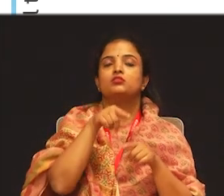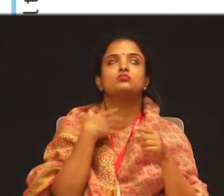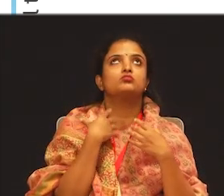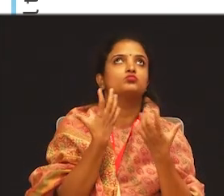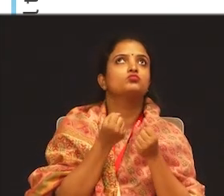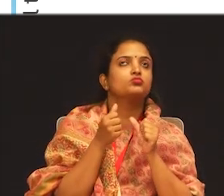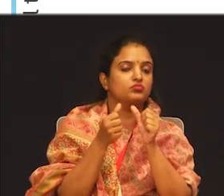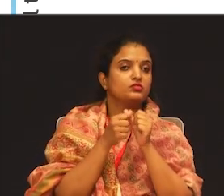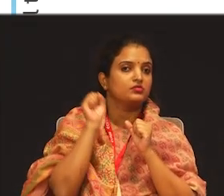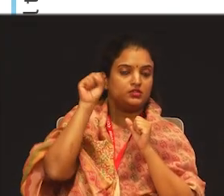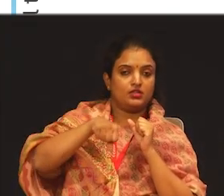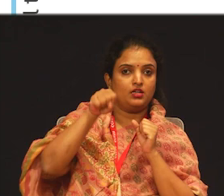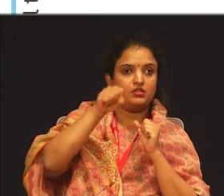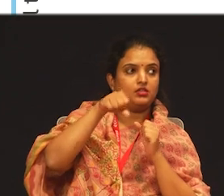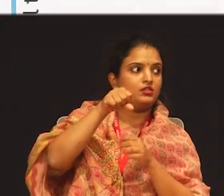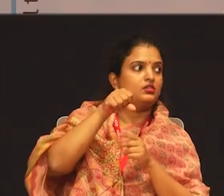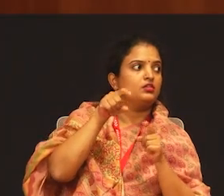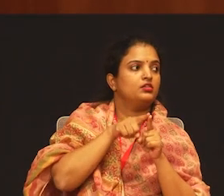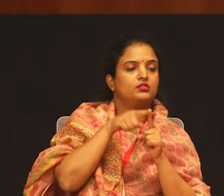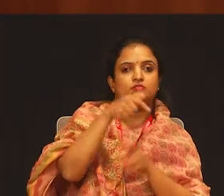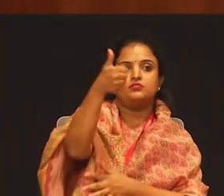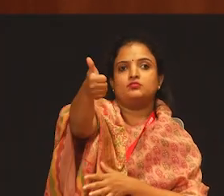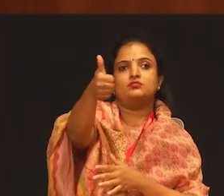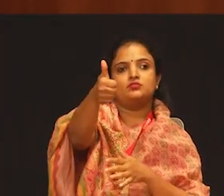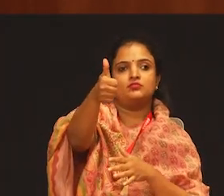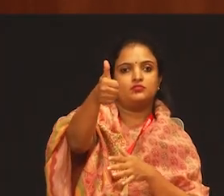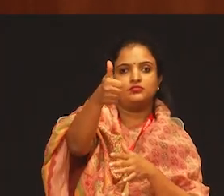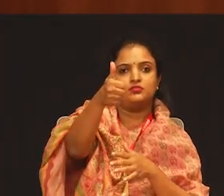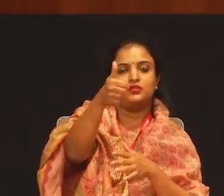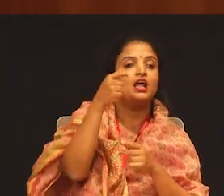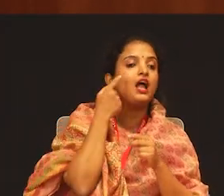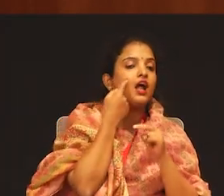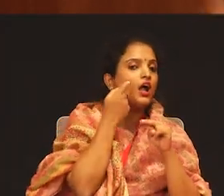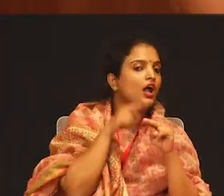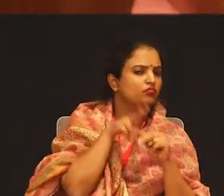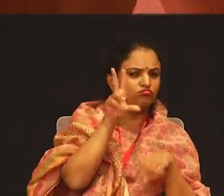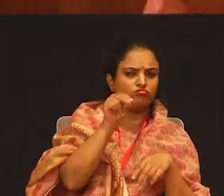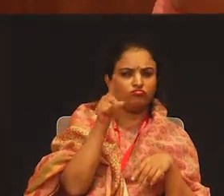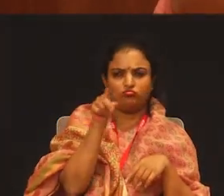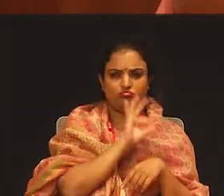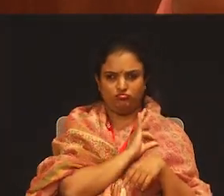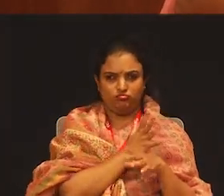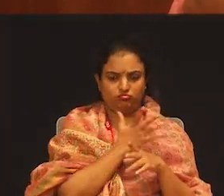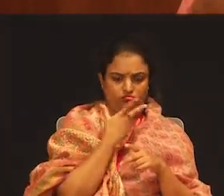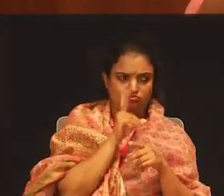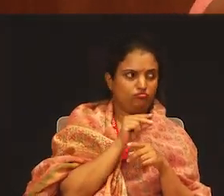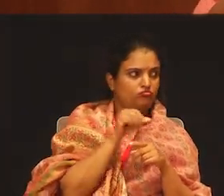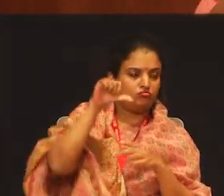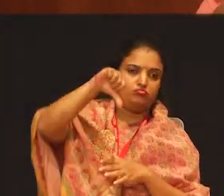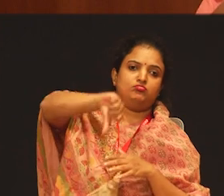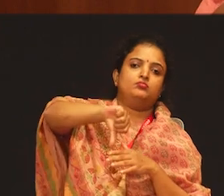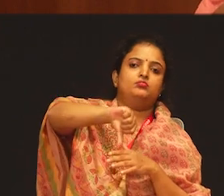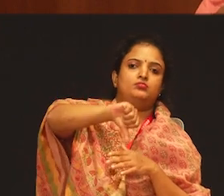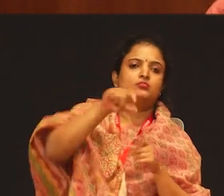say yes, just show me your thumbs up. And if it's a no, you can do thumbs